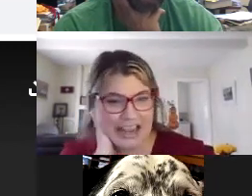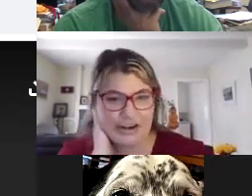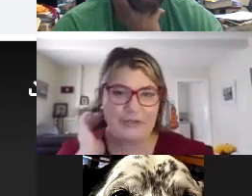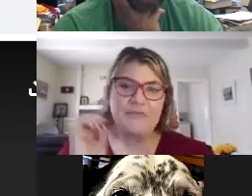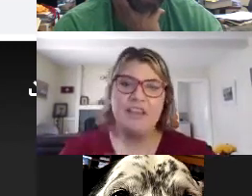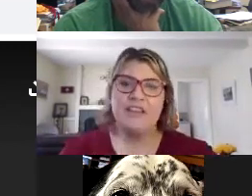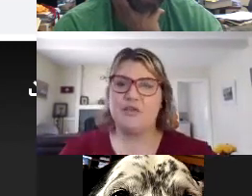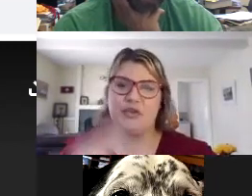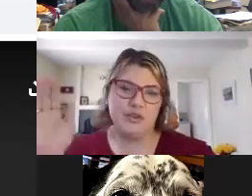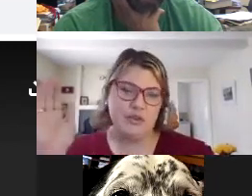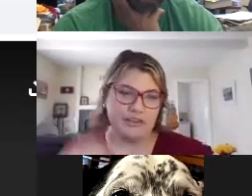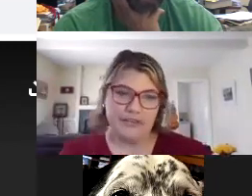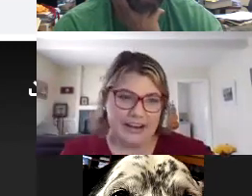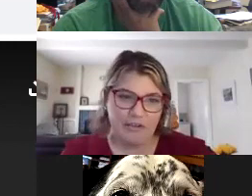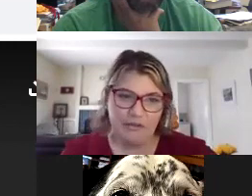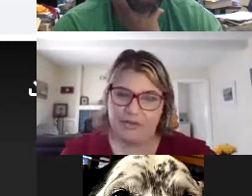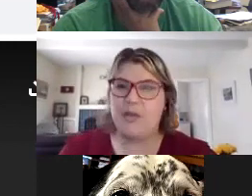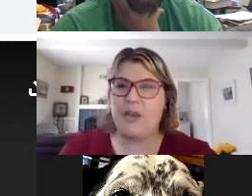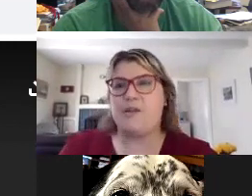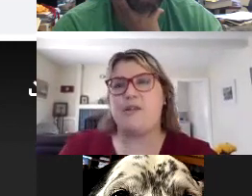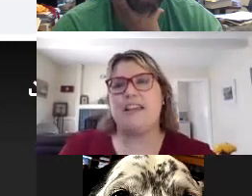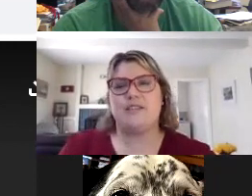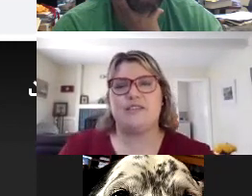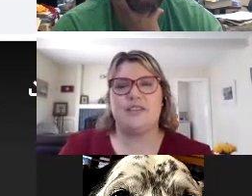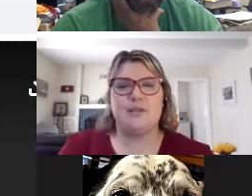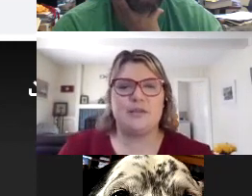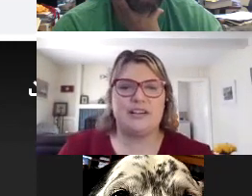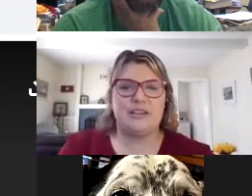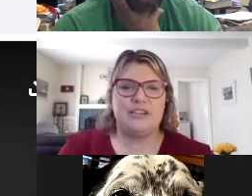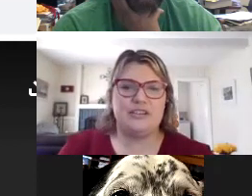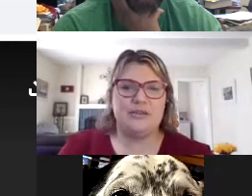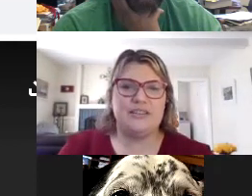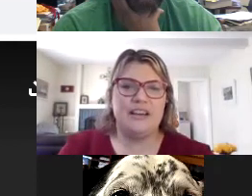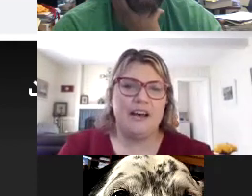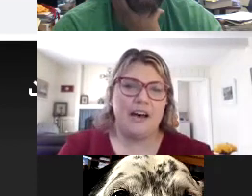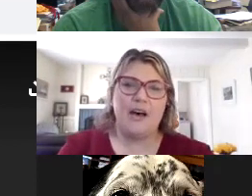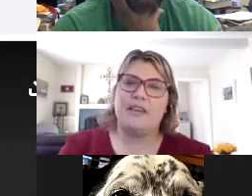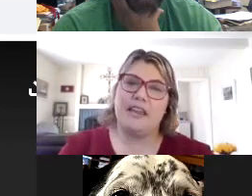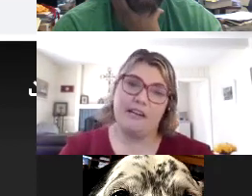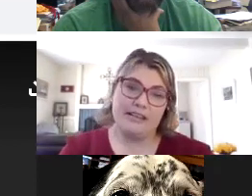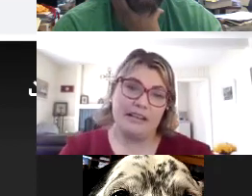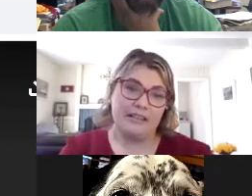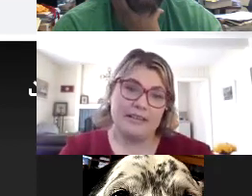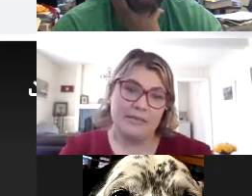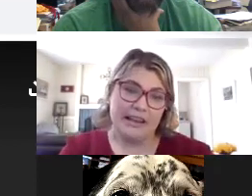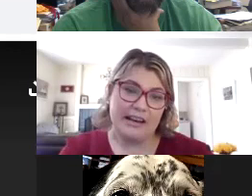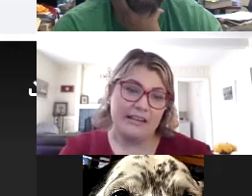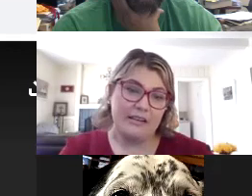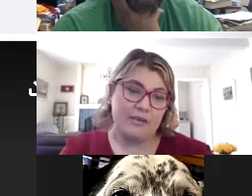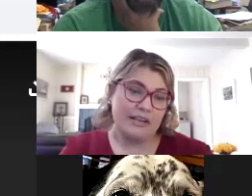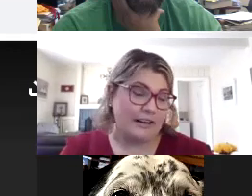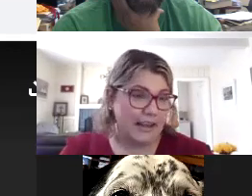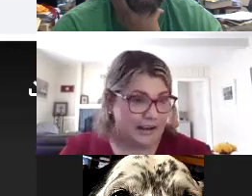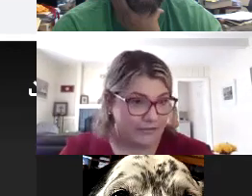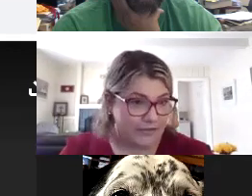MJ Hager. So you can find out their answers to those particular issues. Carrie Douglas McKinnon,